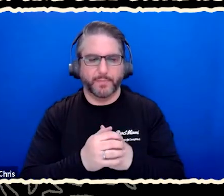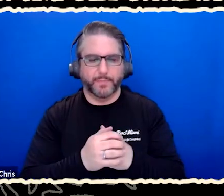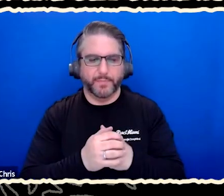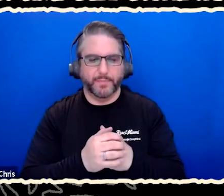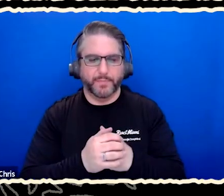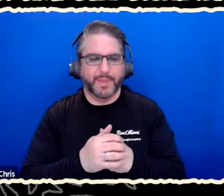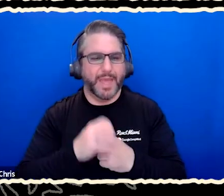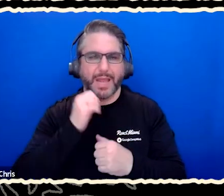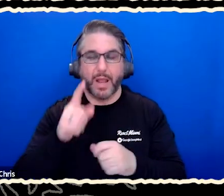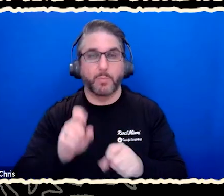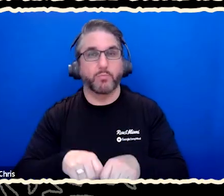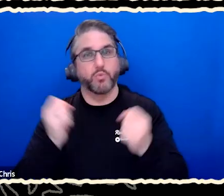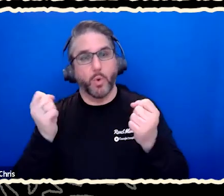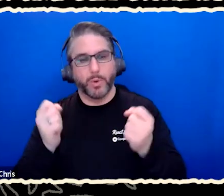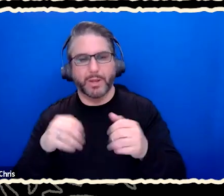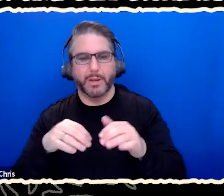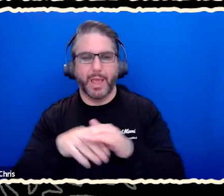control.